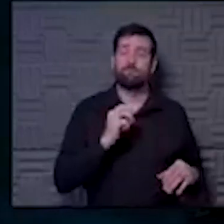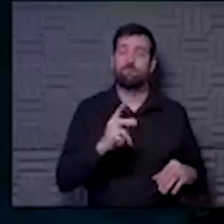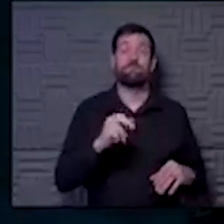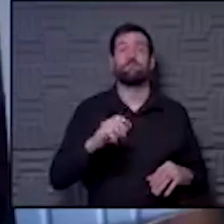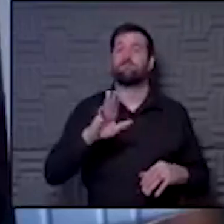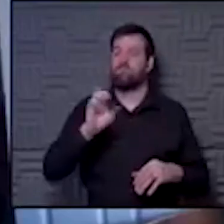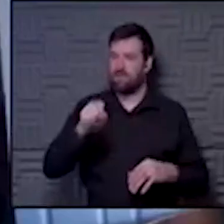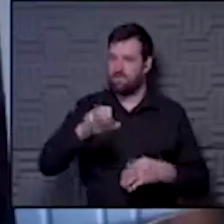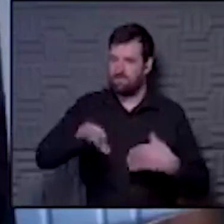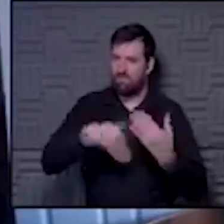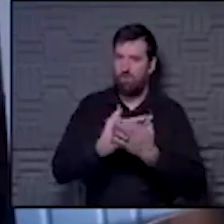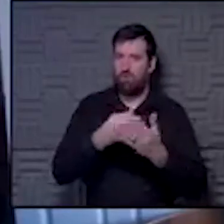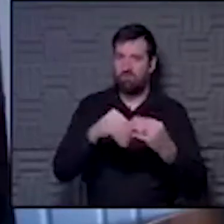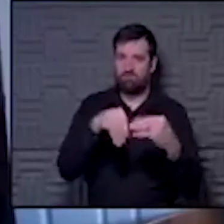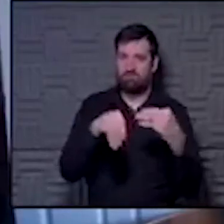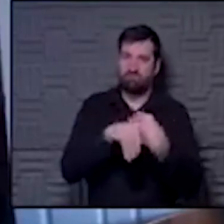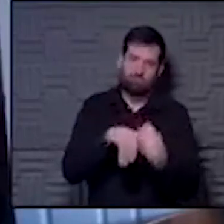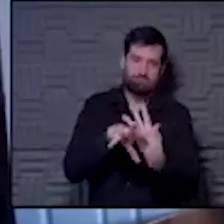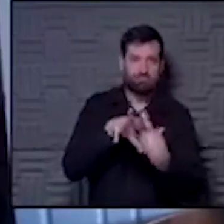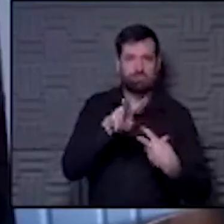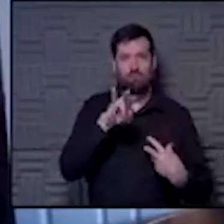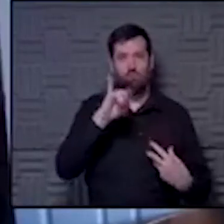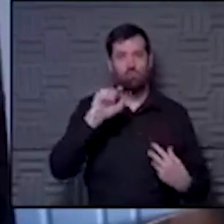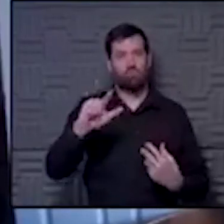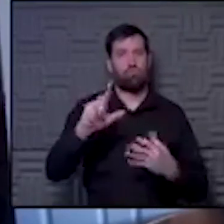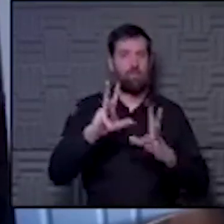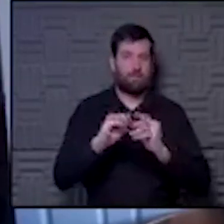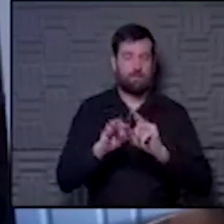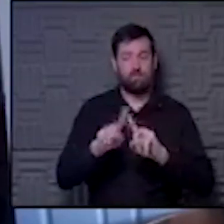all virtual meetings. But one thing I wanted to say is to your question